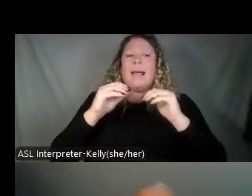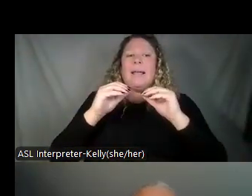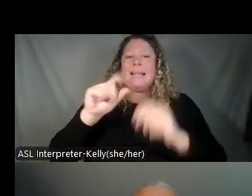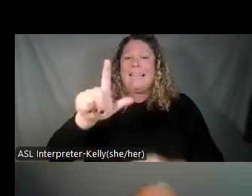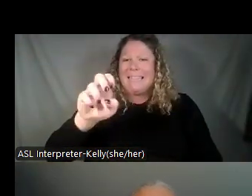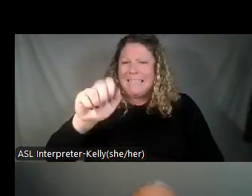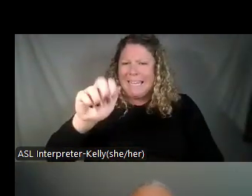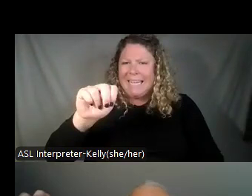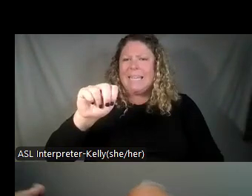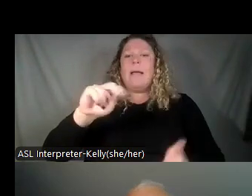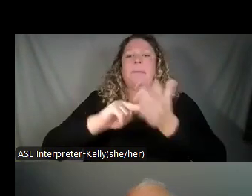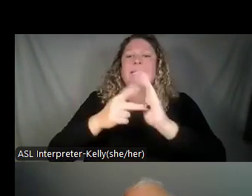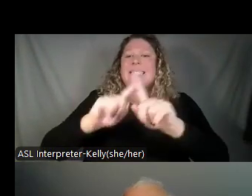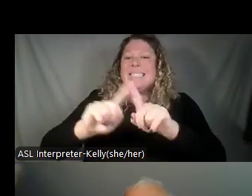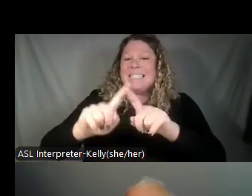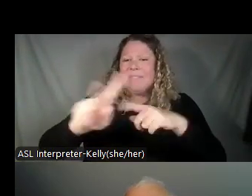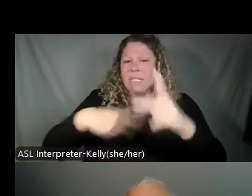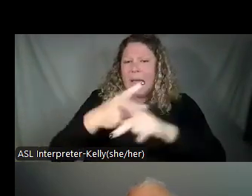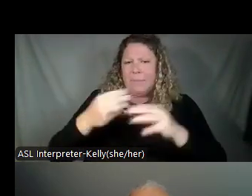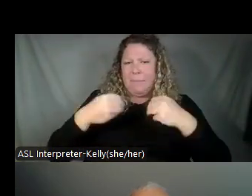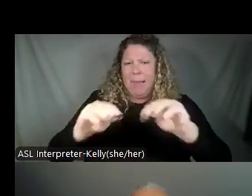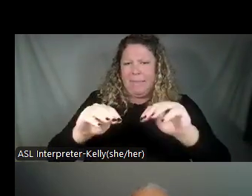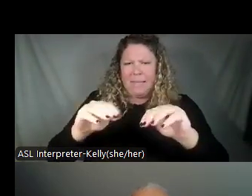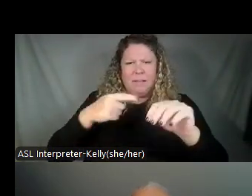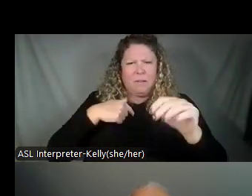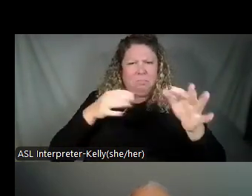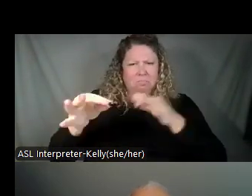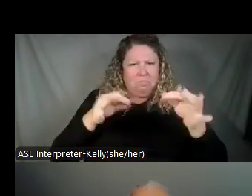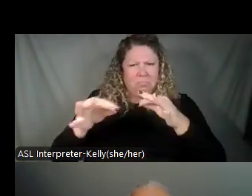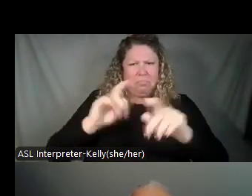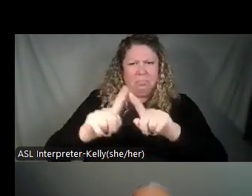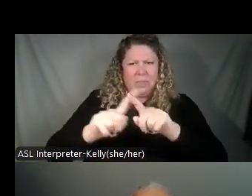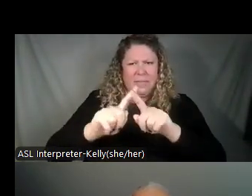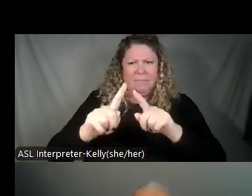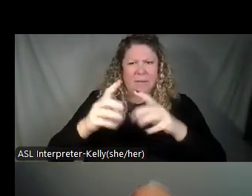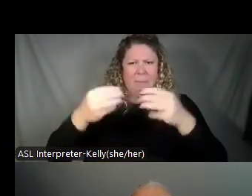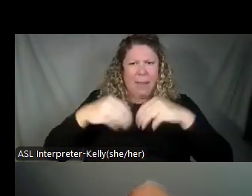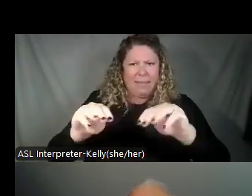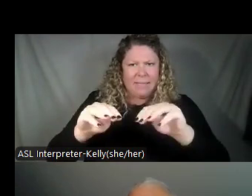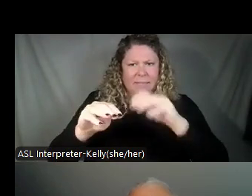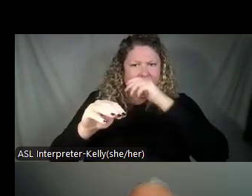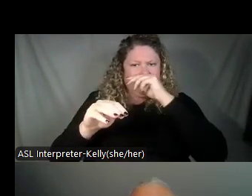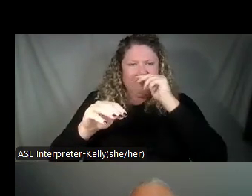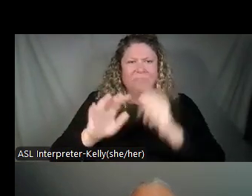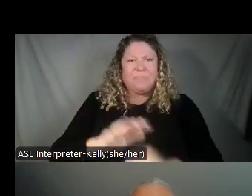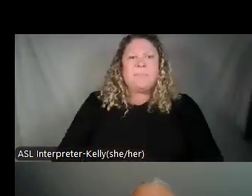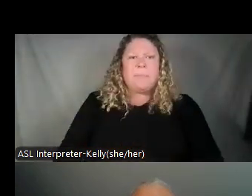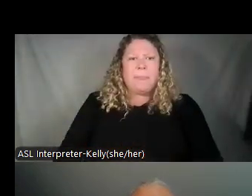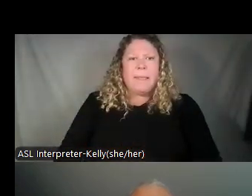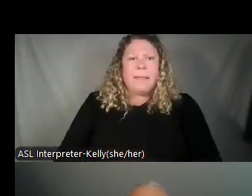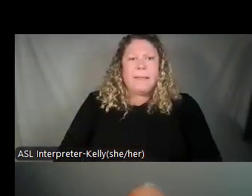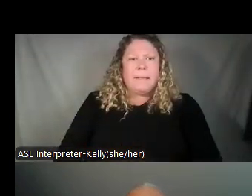different types of methodologies. And let me quickly go through the different types of methodologies at a really high level.